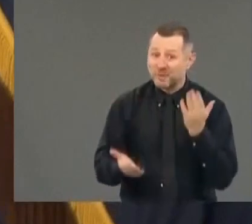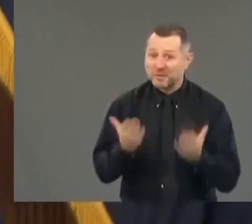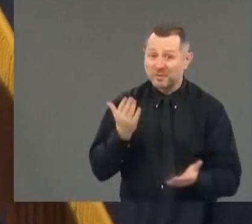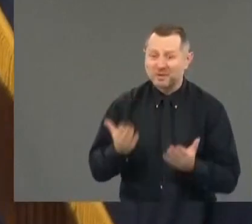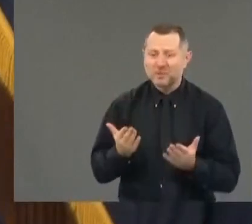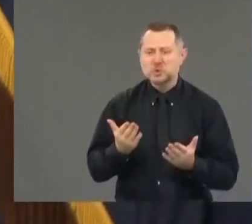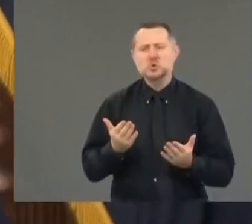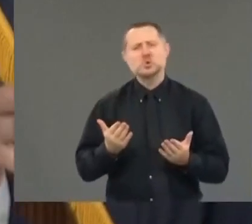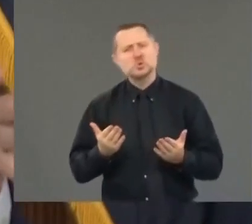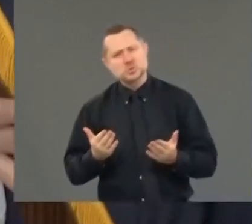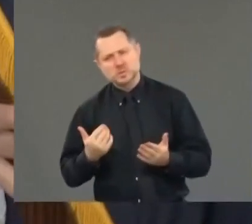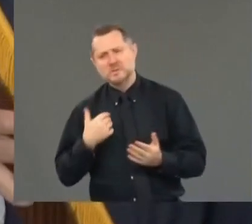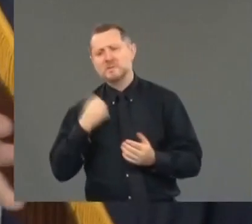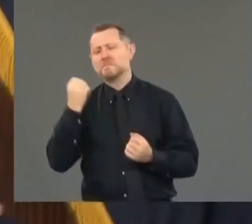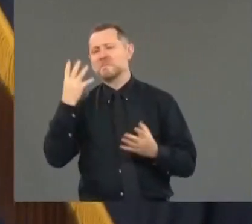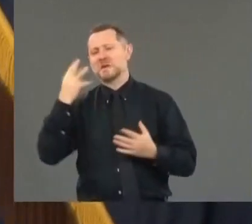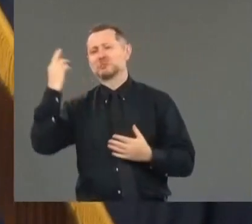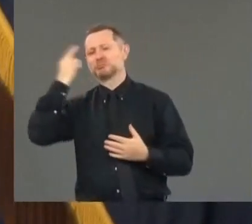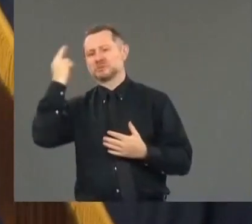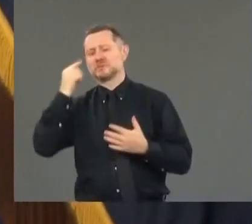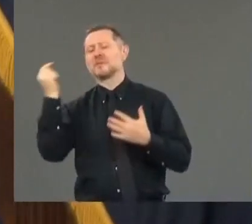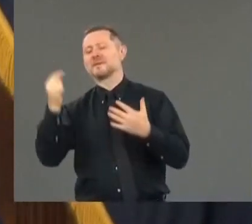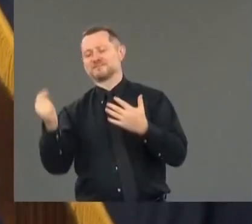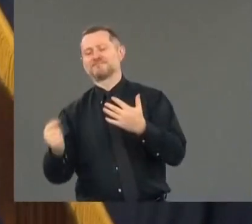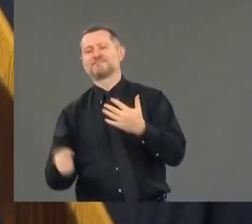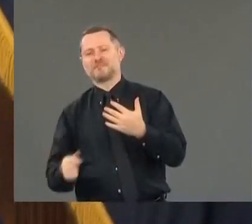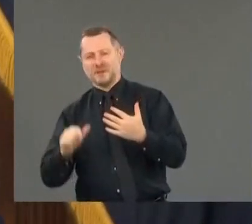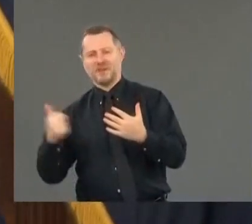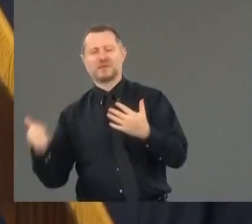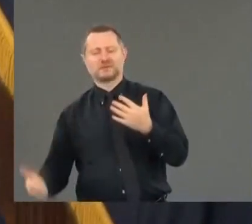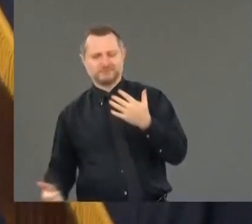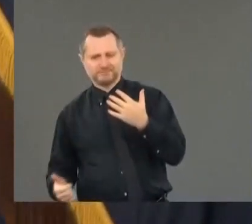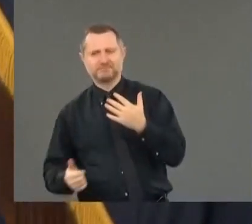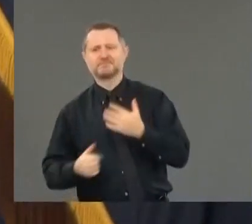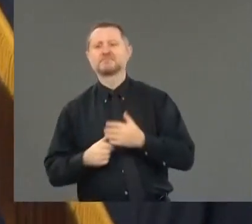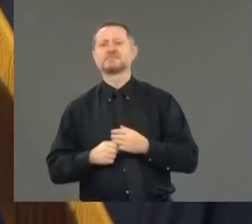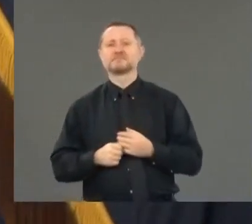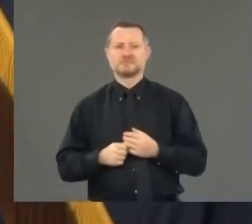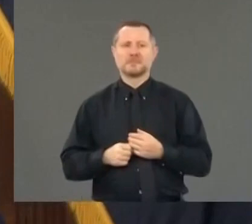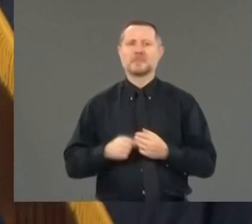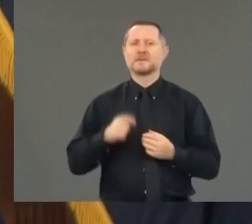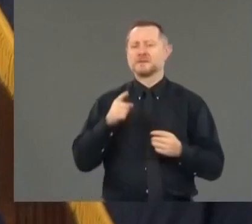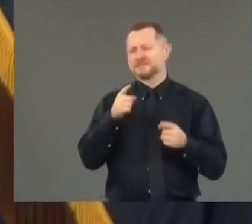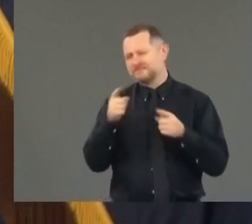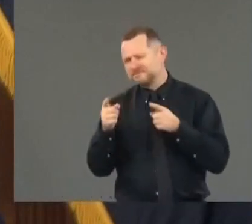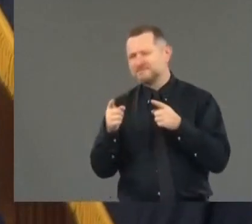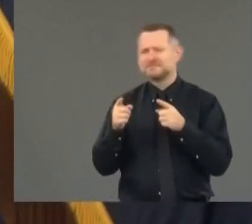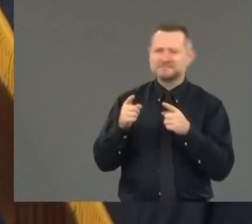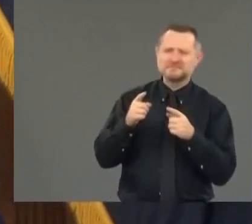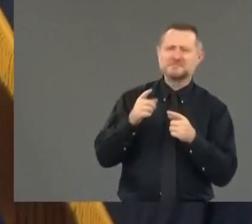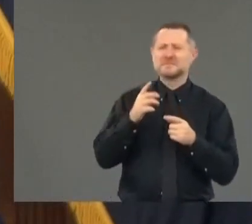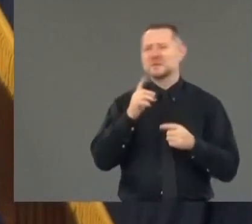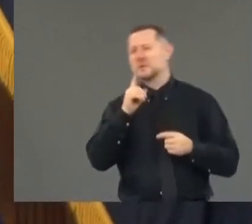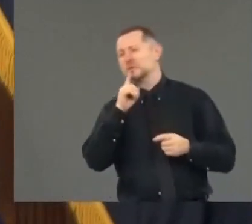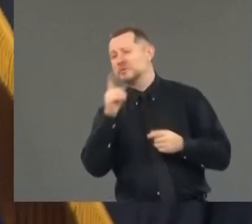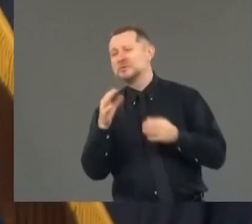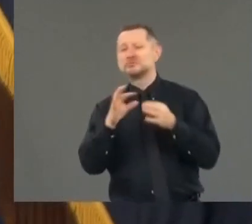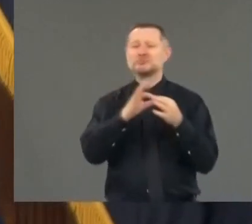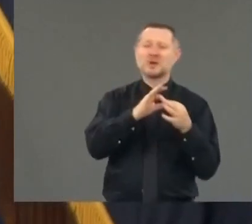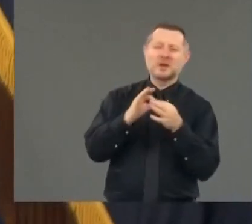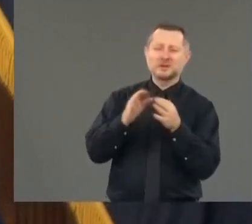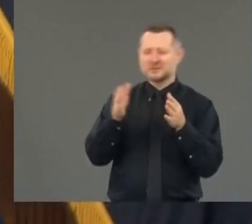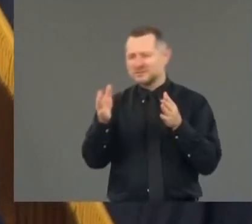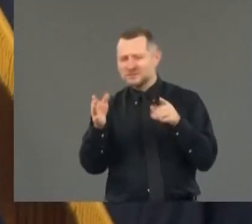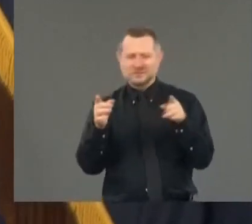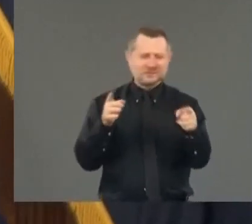many sources of energy coming into that. And what is the direct relationship between 90